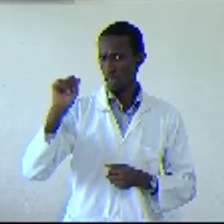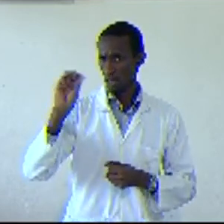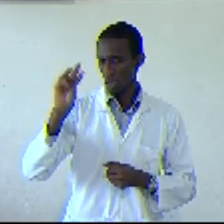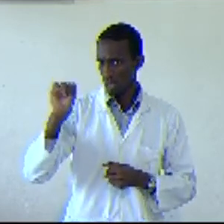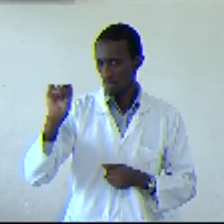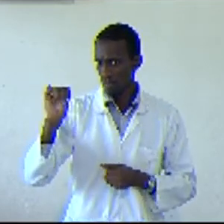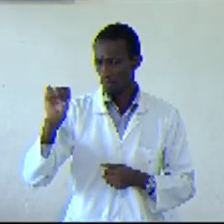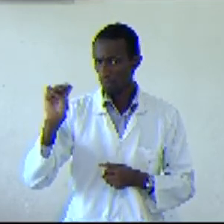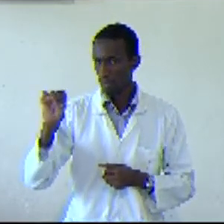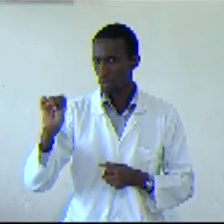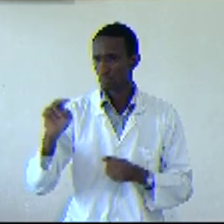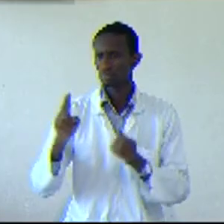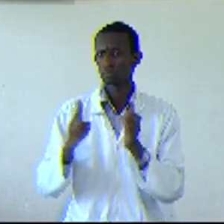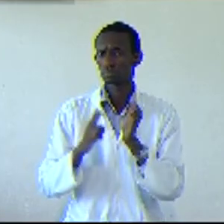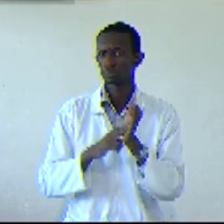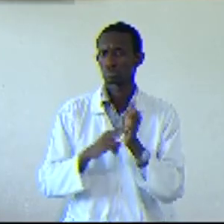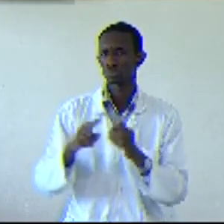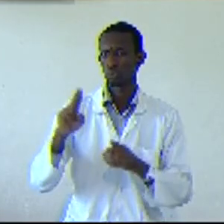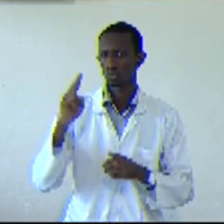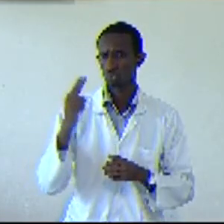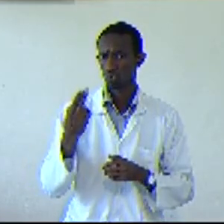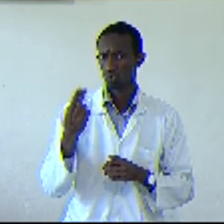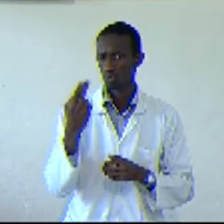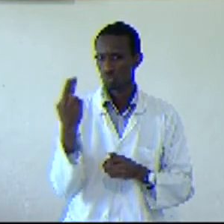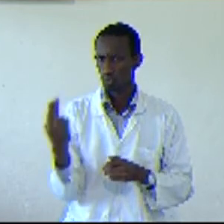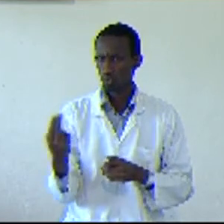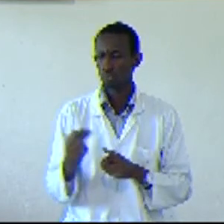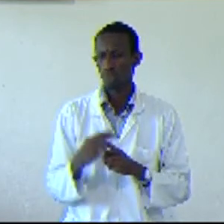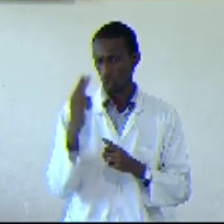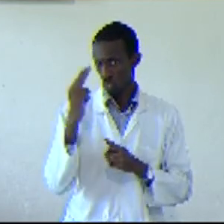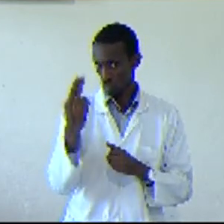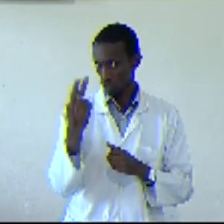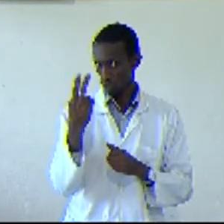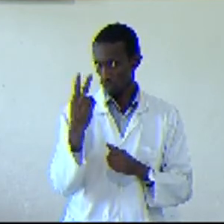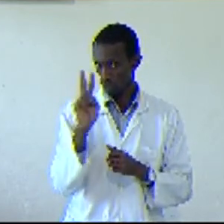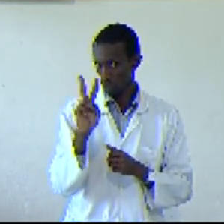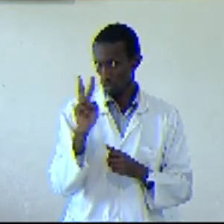M2U2 equals to M1 V1 plus